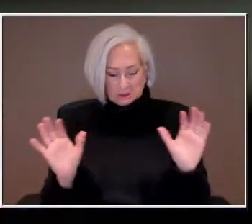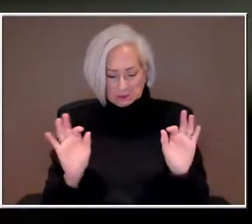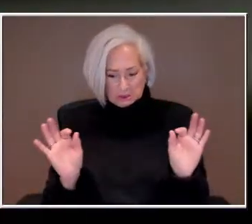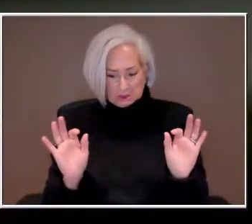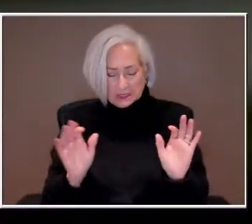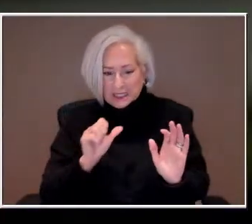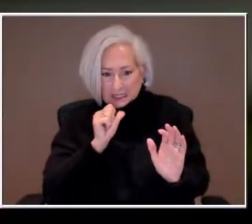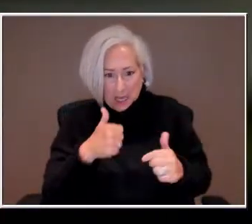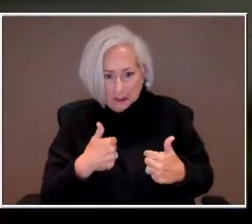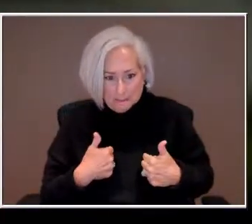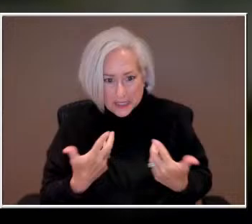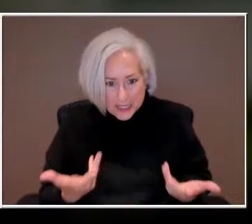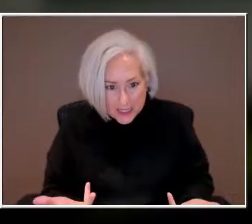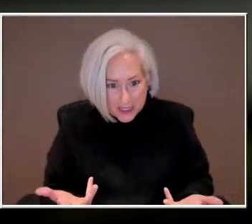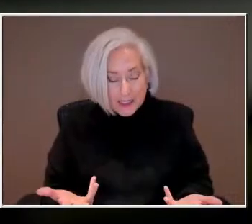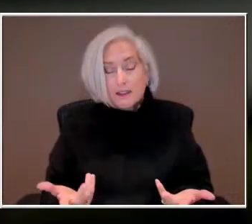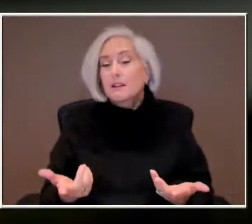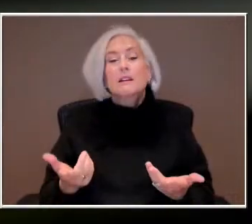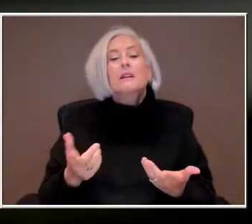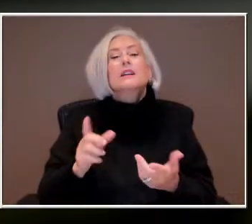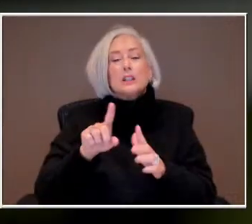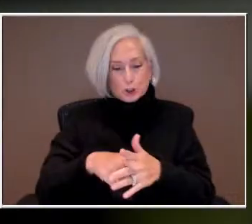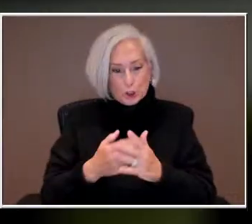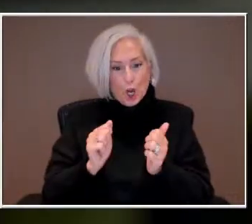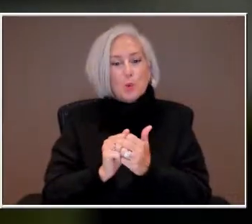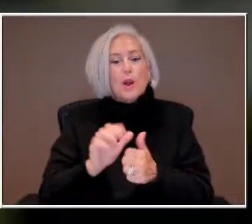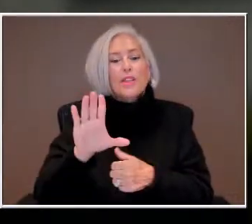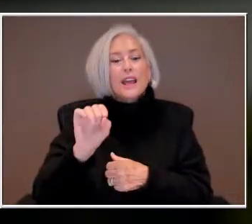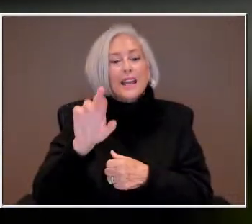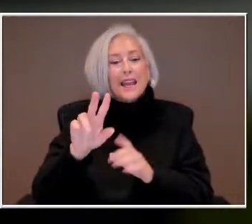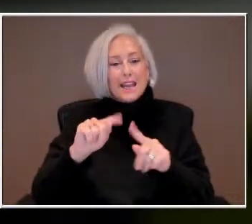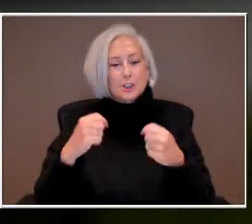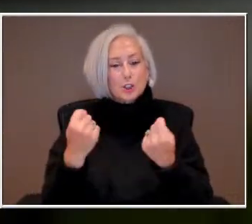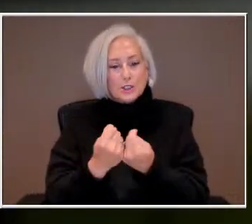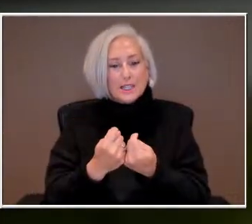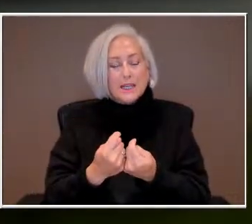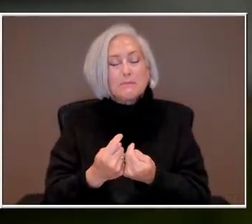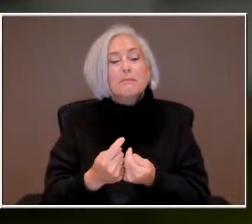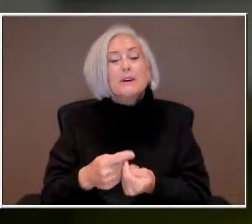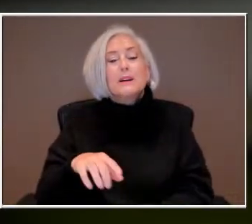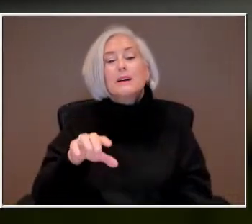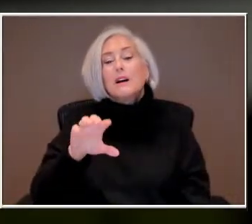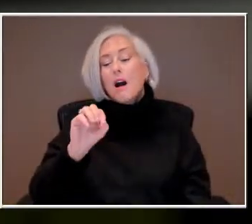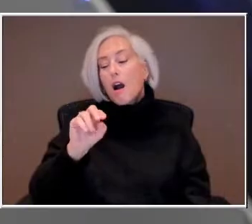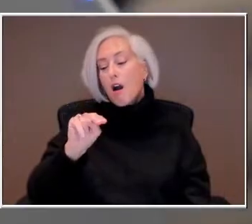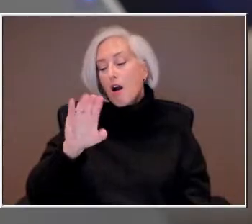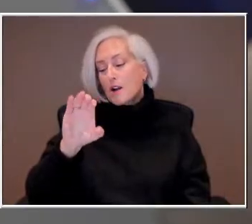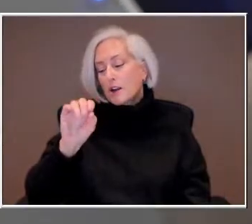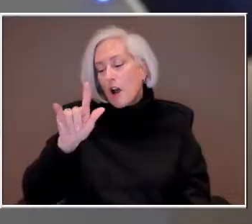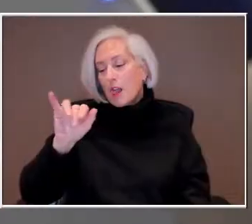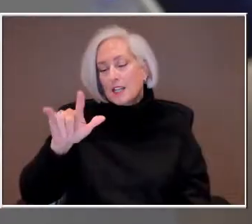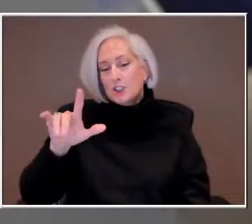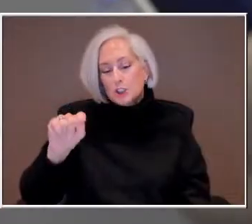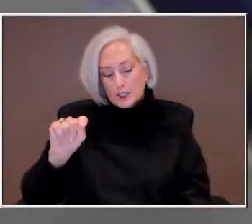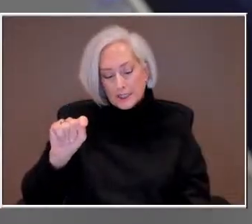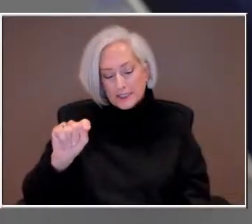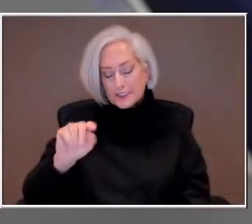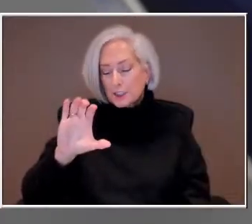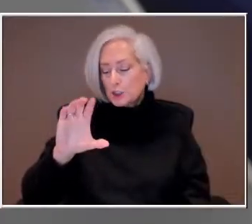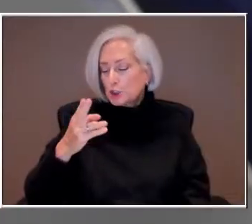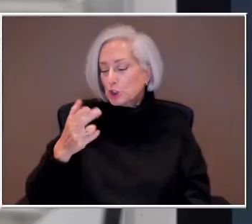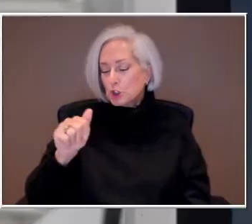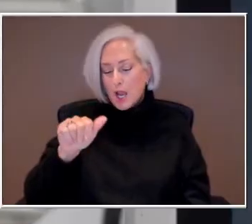got started with her cancer team, which included medical oncologist Dr. Chow Wang. She had a bronchoscopy